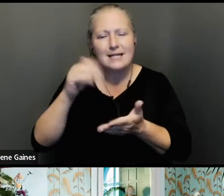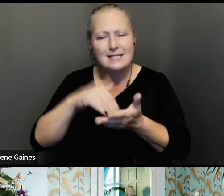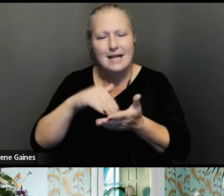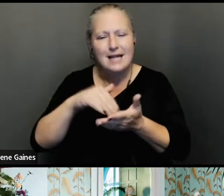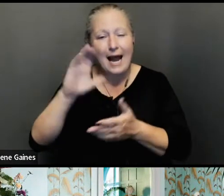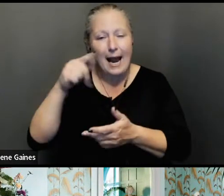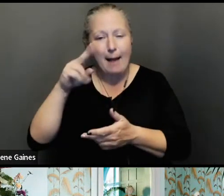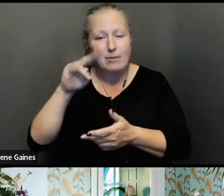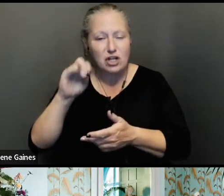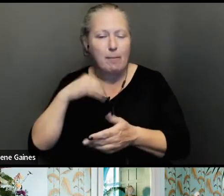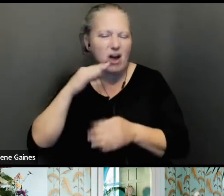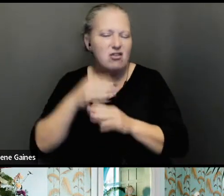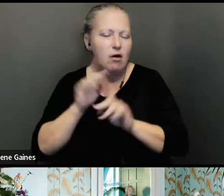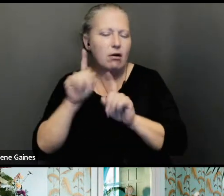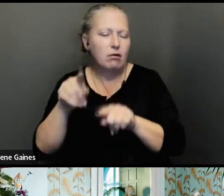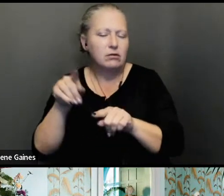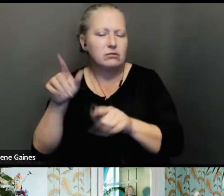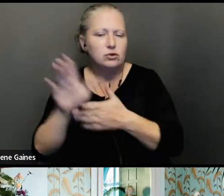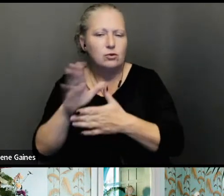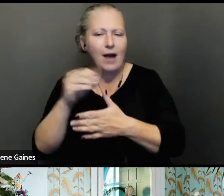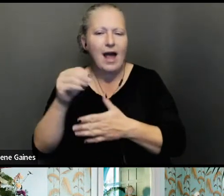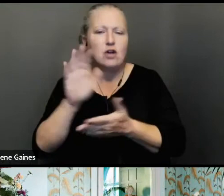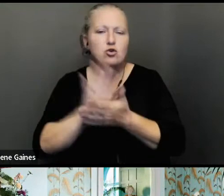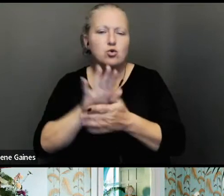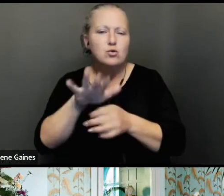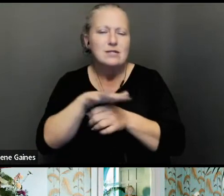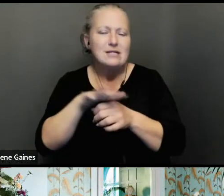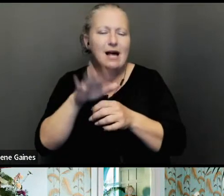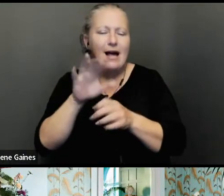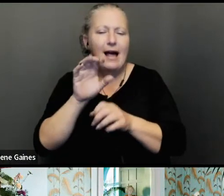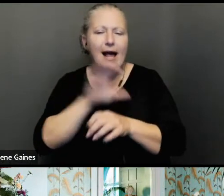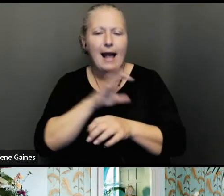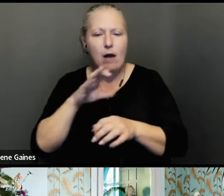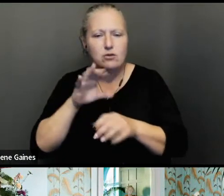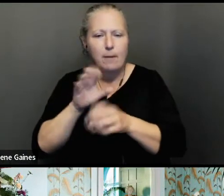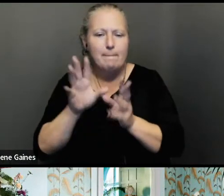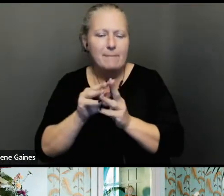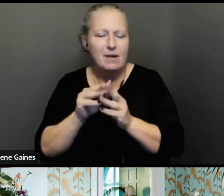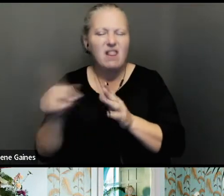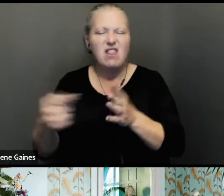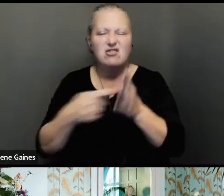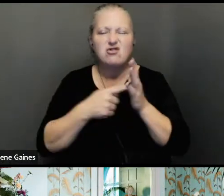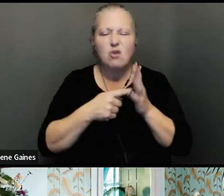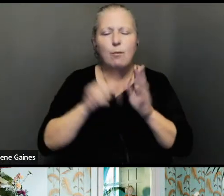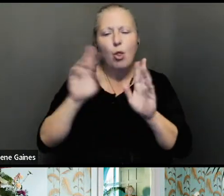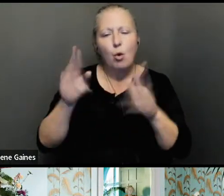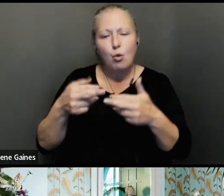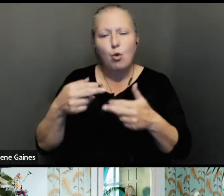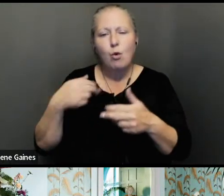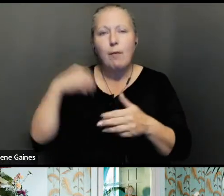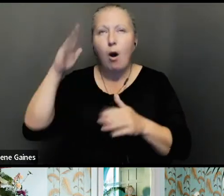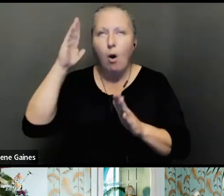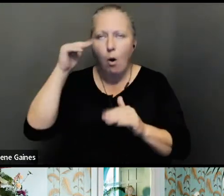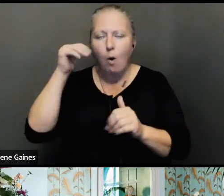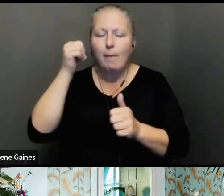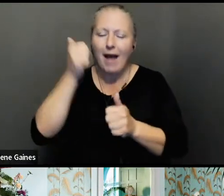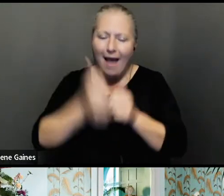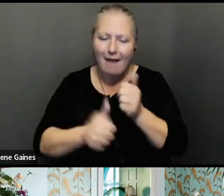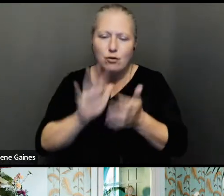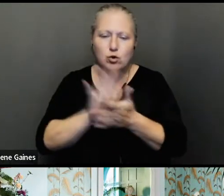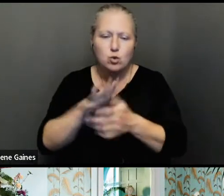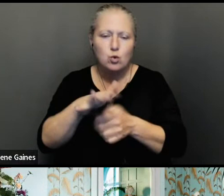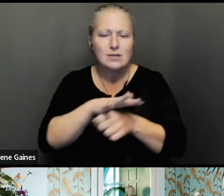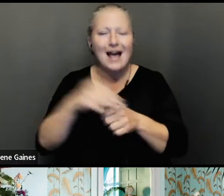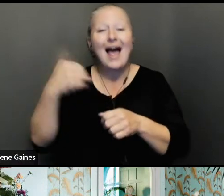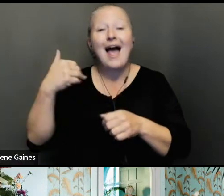daughter attends. And I also attend the school site council meetings every month. And so they showed me the room and I just hope that every school site has the opportunity to have a